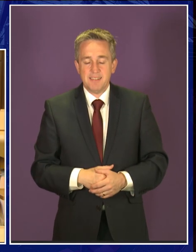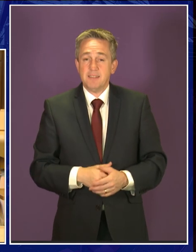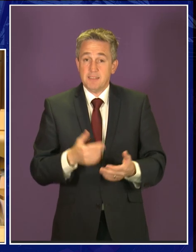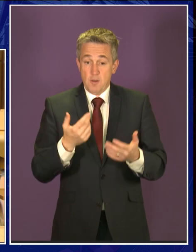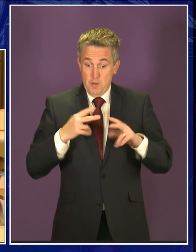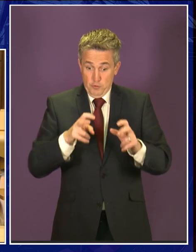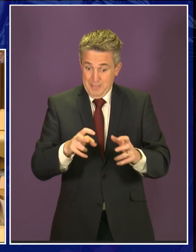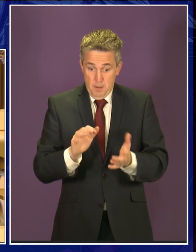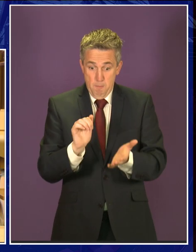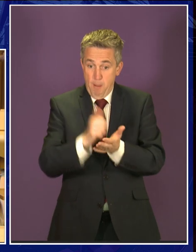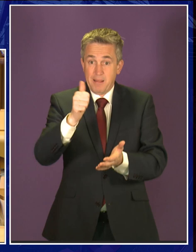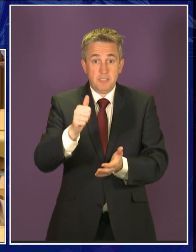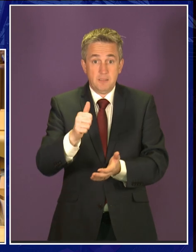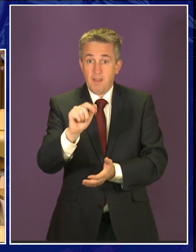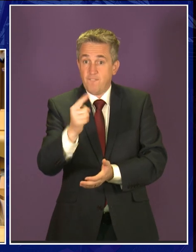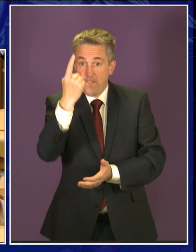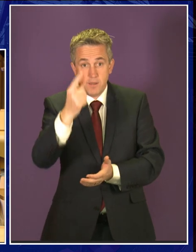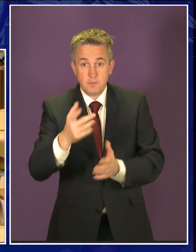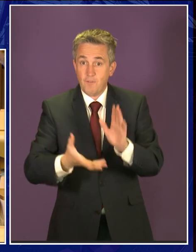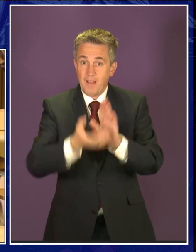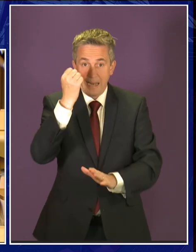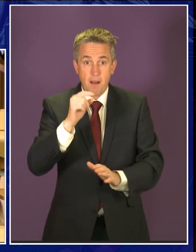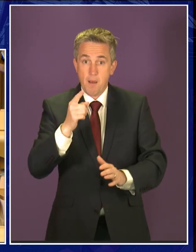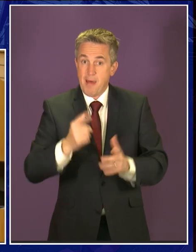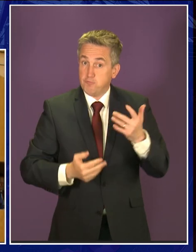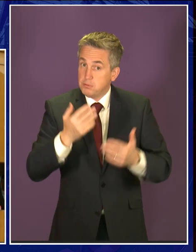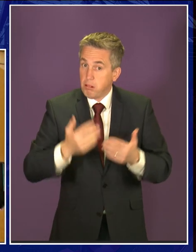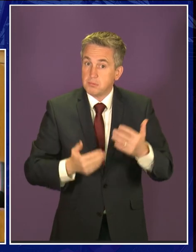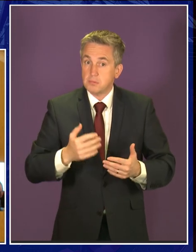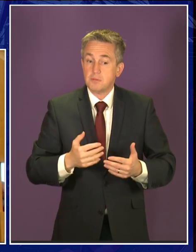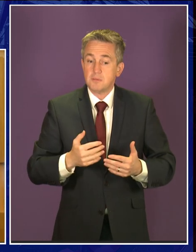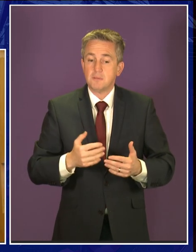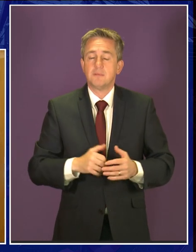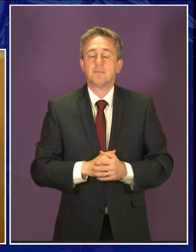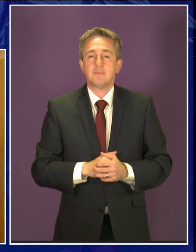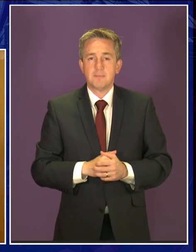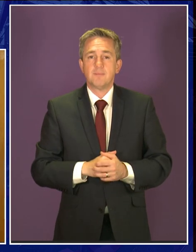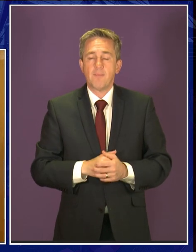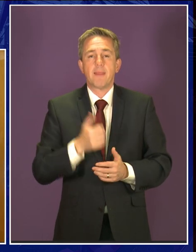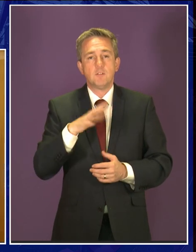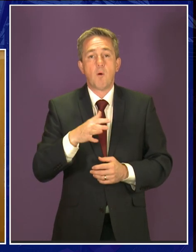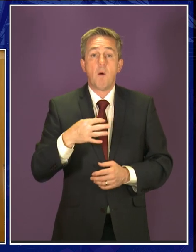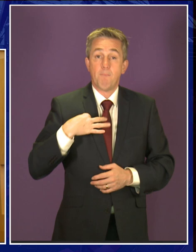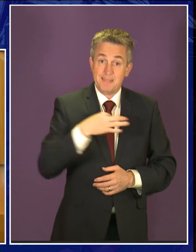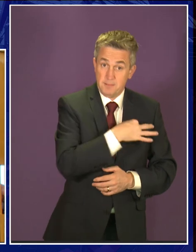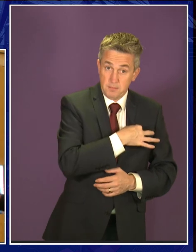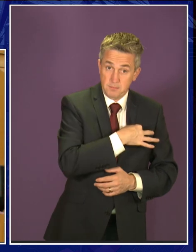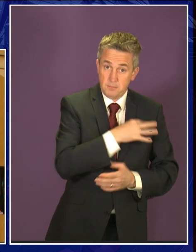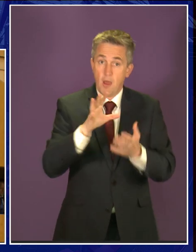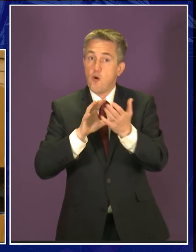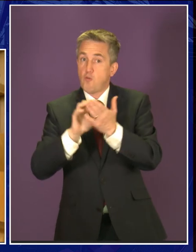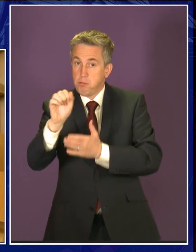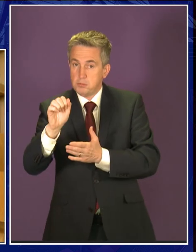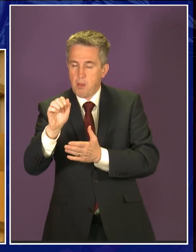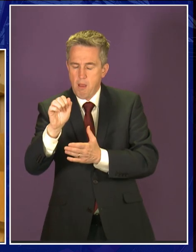This paper just came out. You're the first one to hear it. So my point is, medicine and